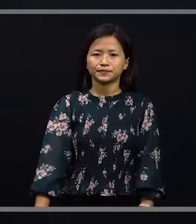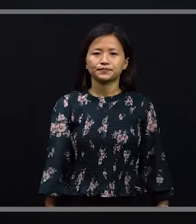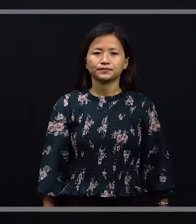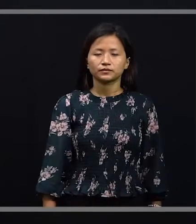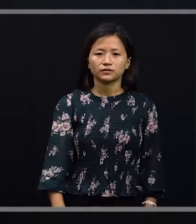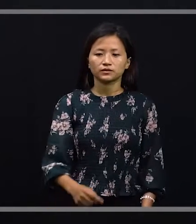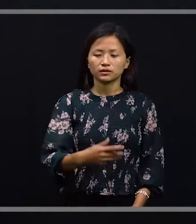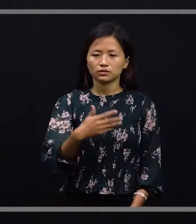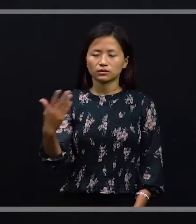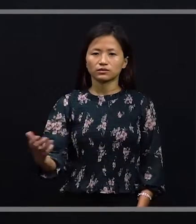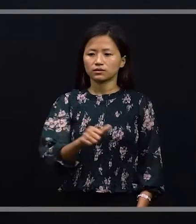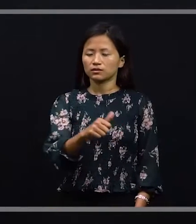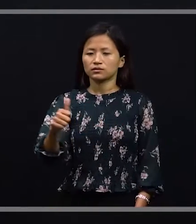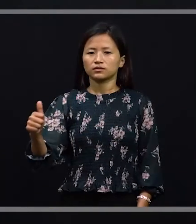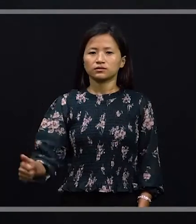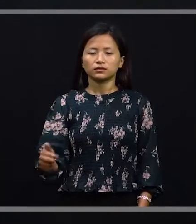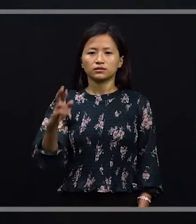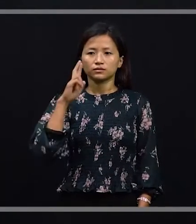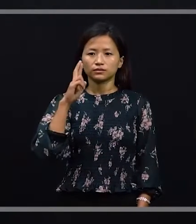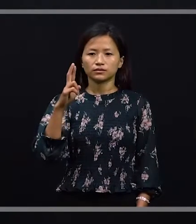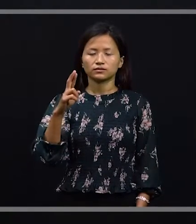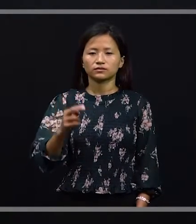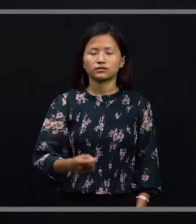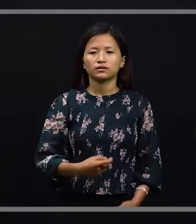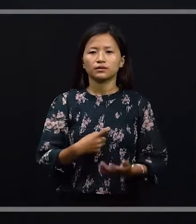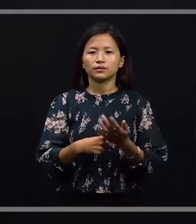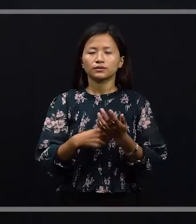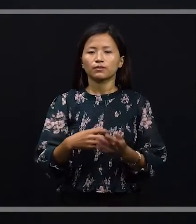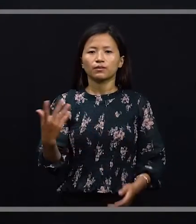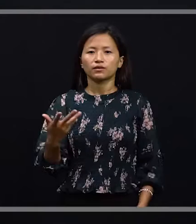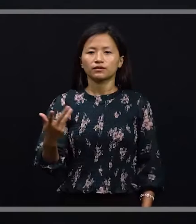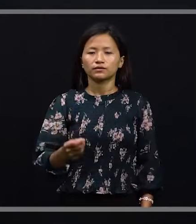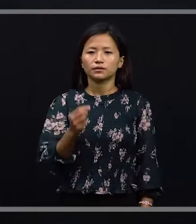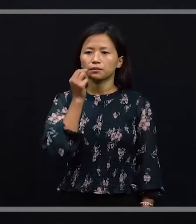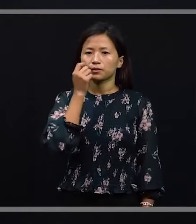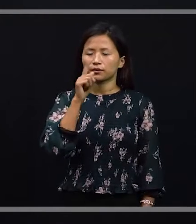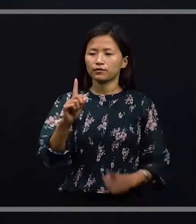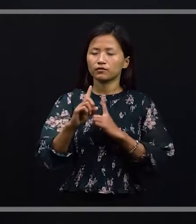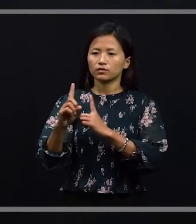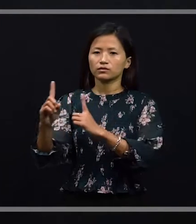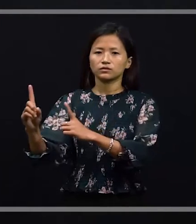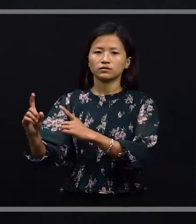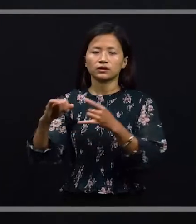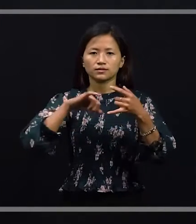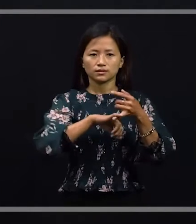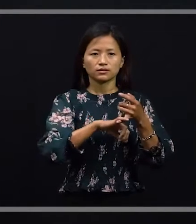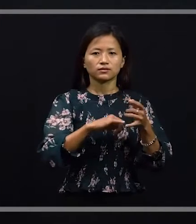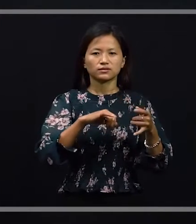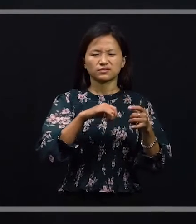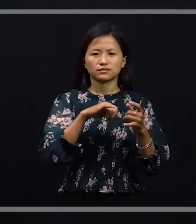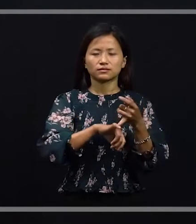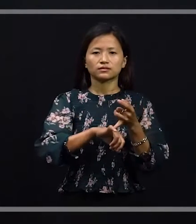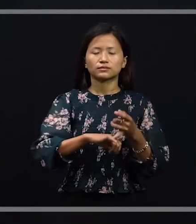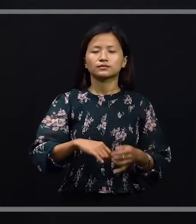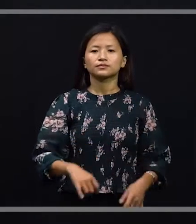only confined to their own religion, confined to their norms and customs. Okay, so these people, they never got